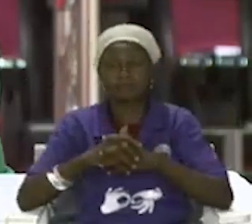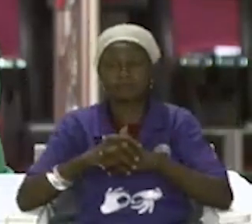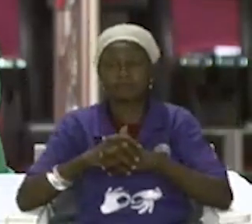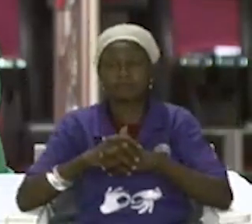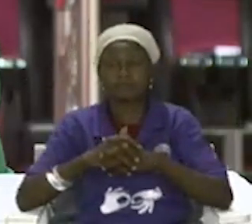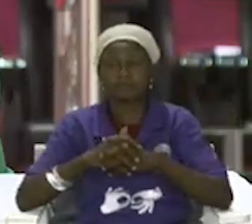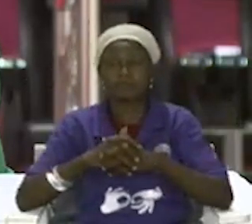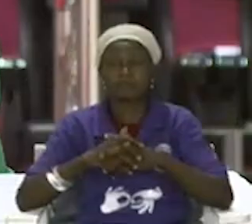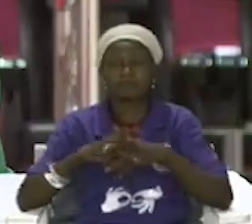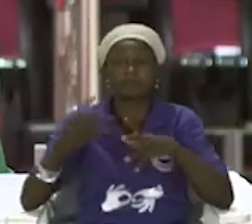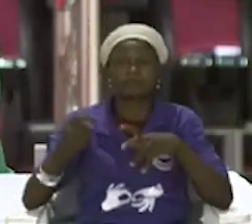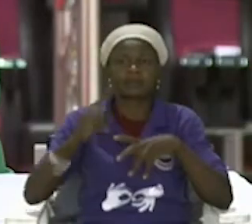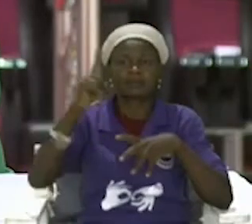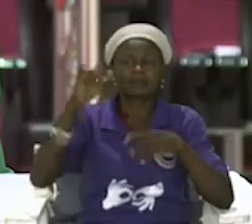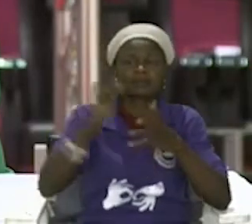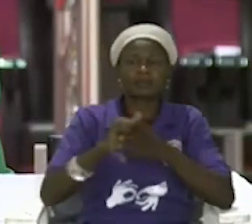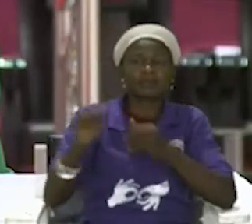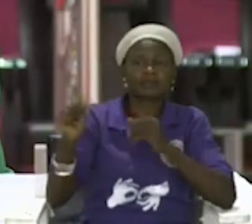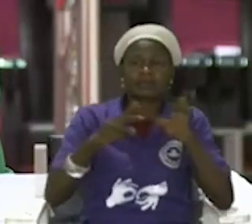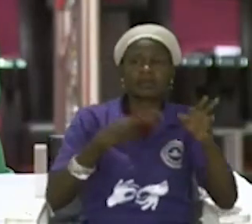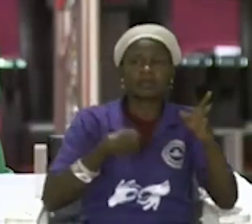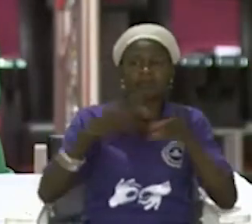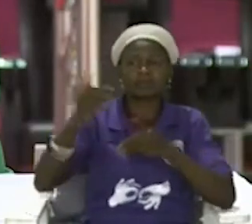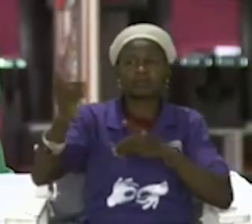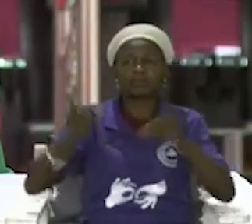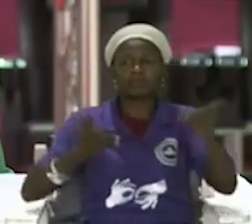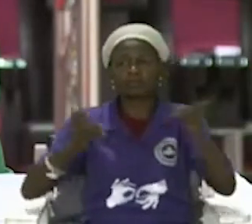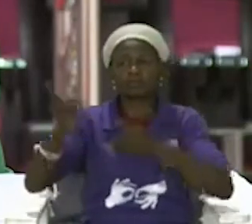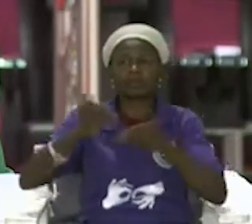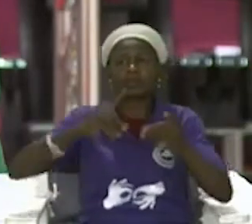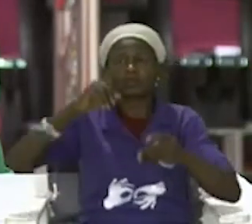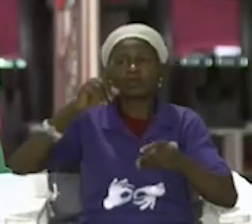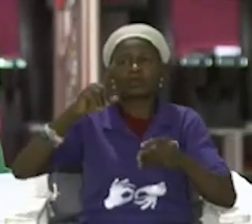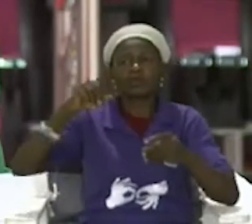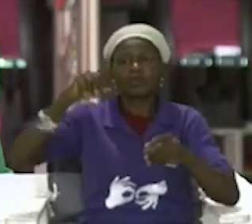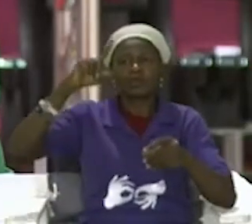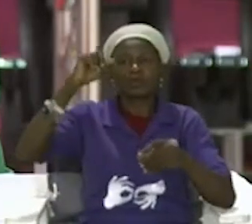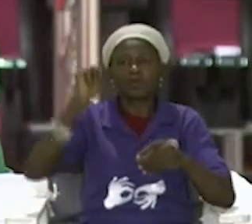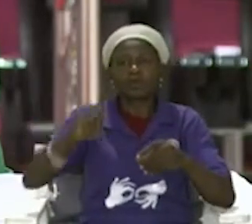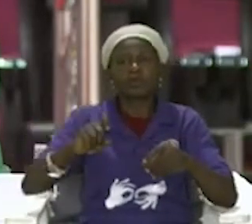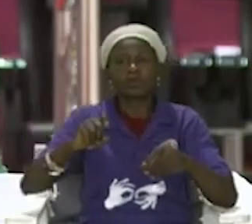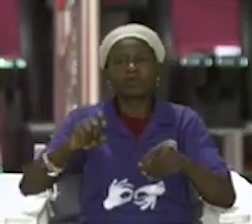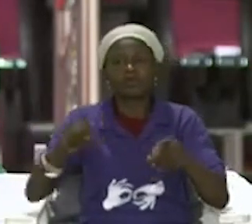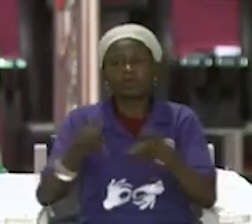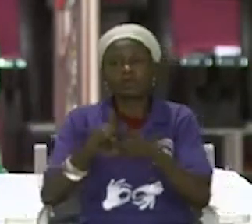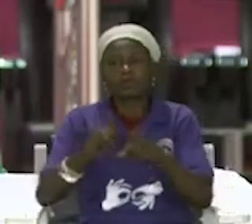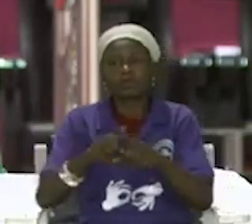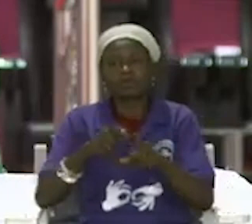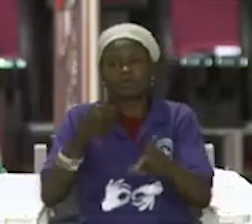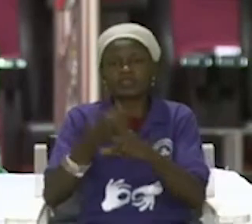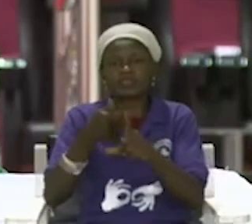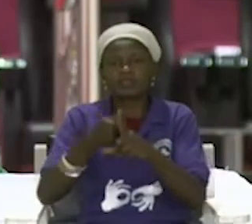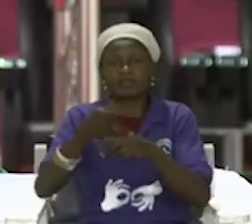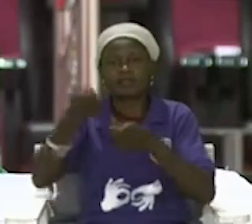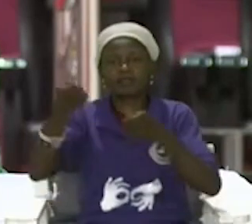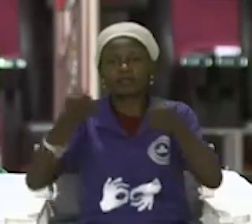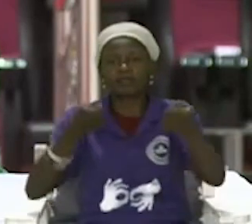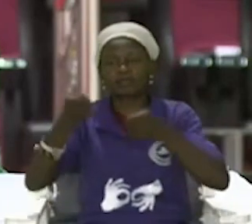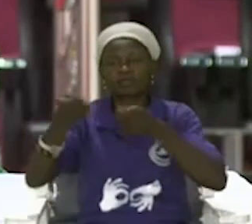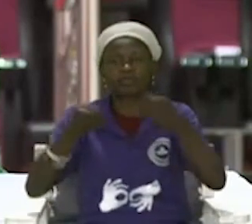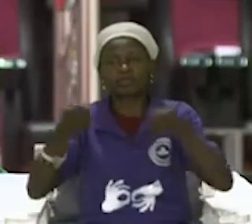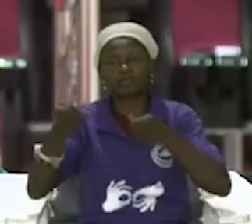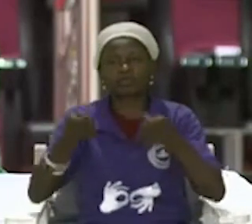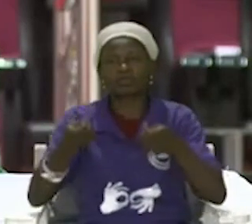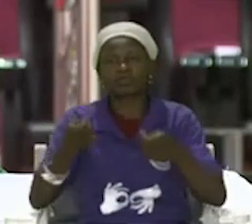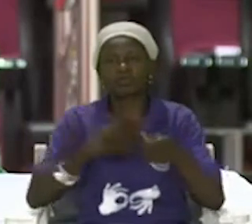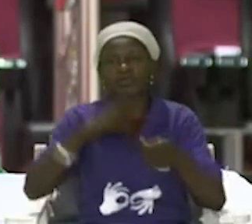The one who already has dominion must also have self-control. And